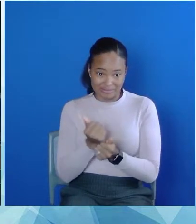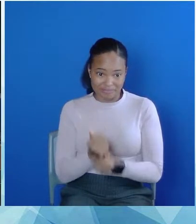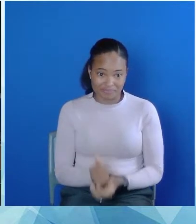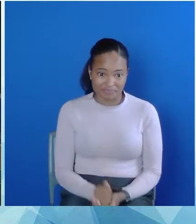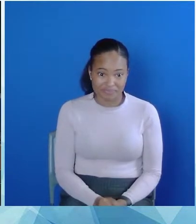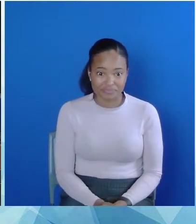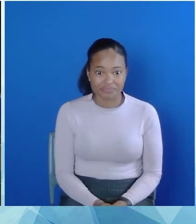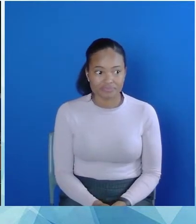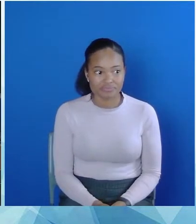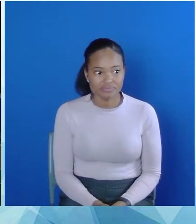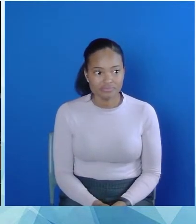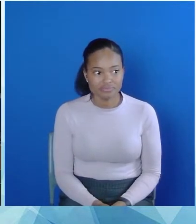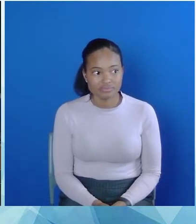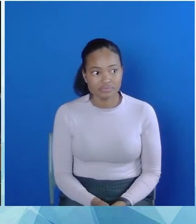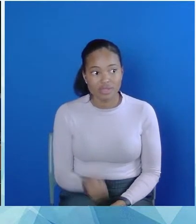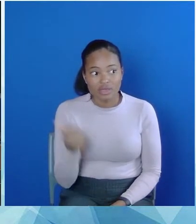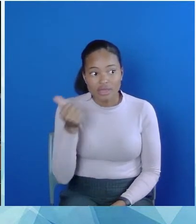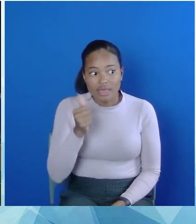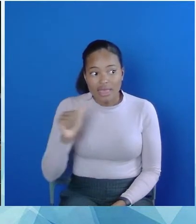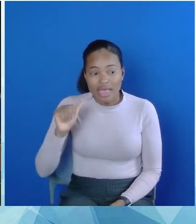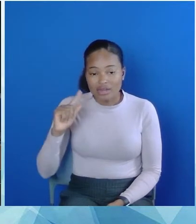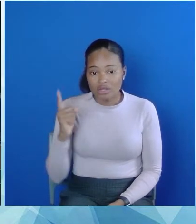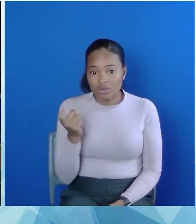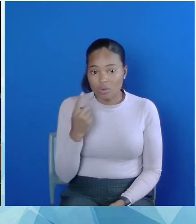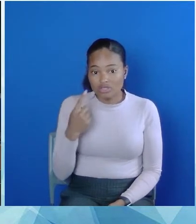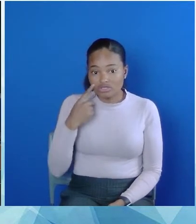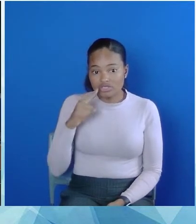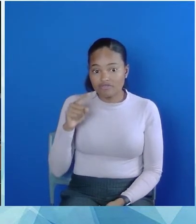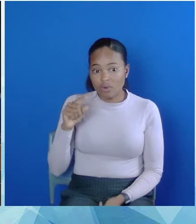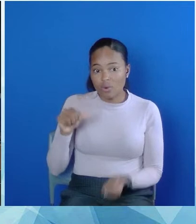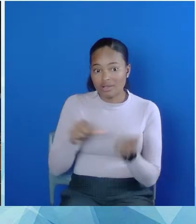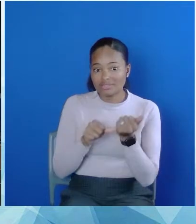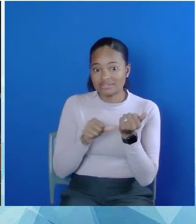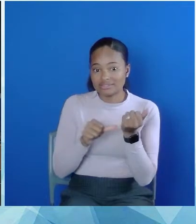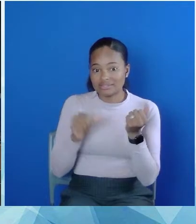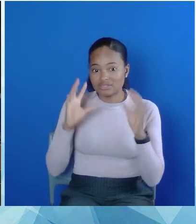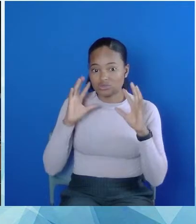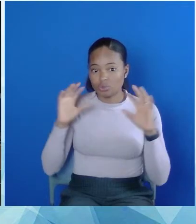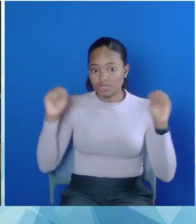Any questions for Assistant Superintendent Martin?